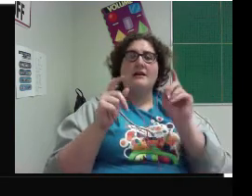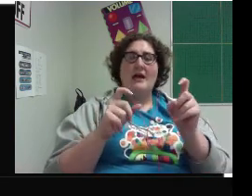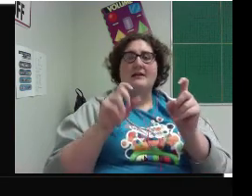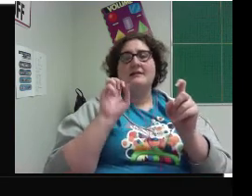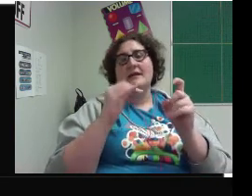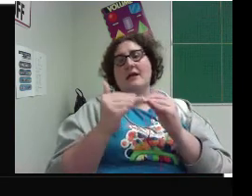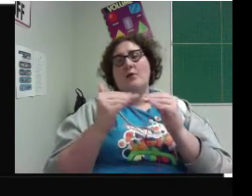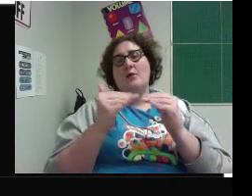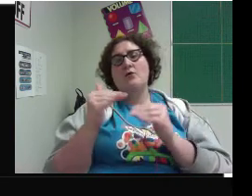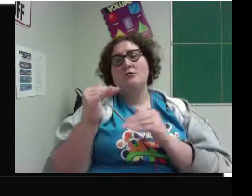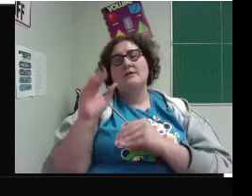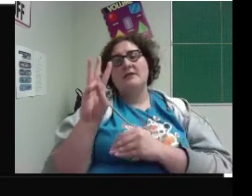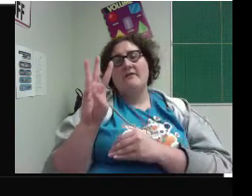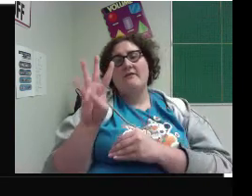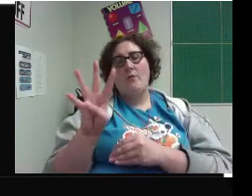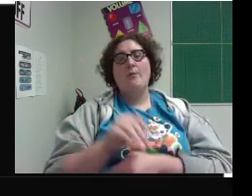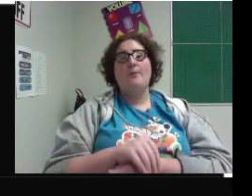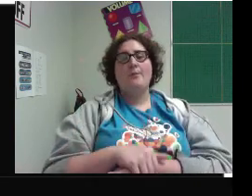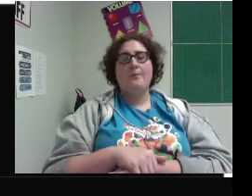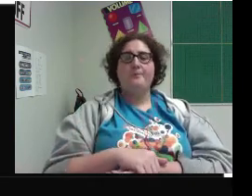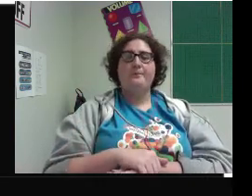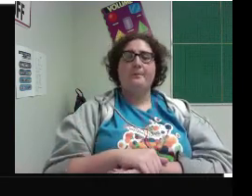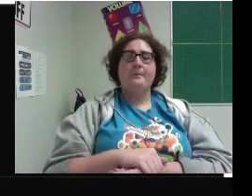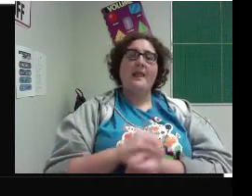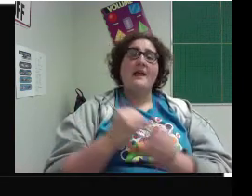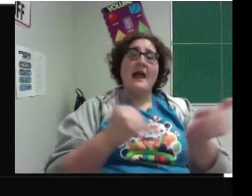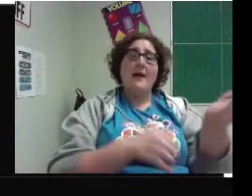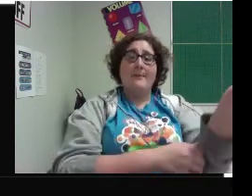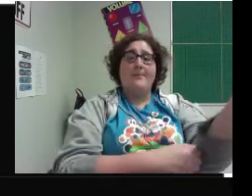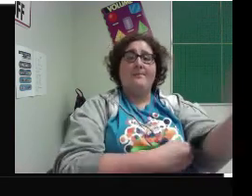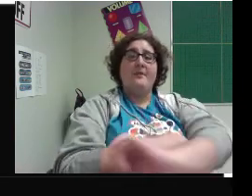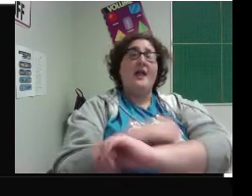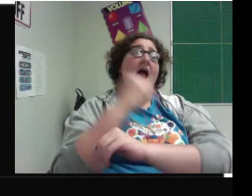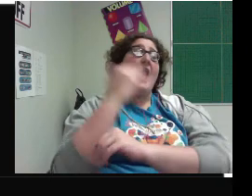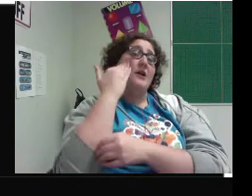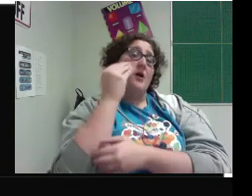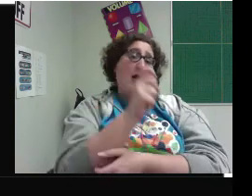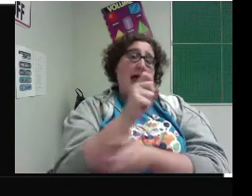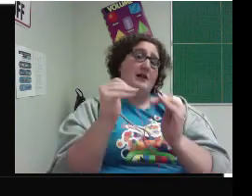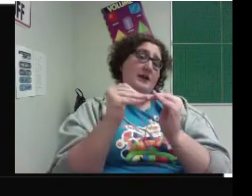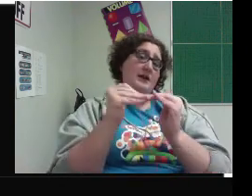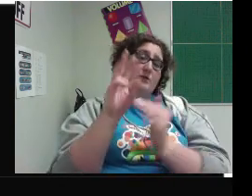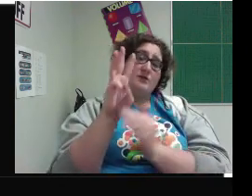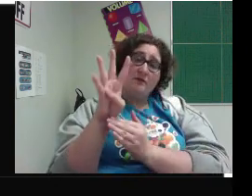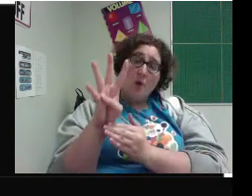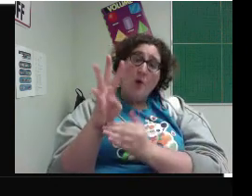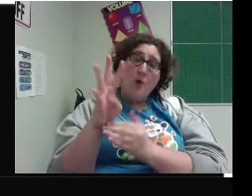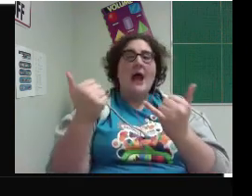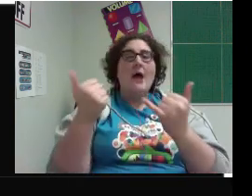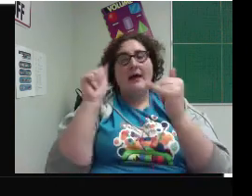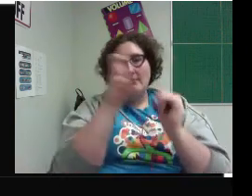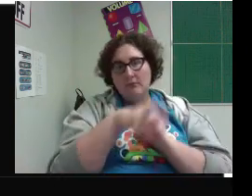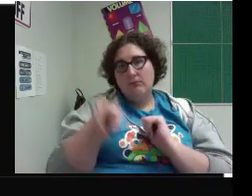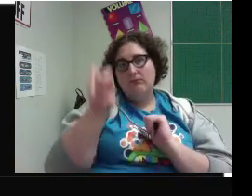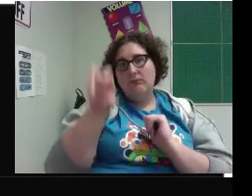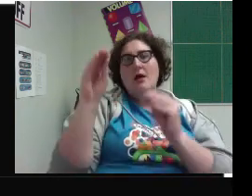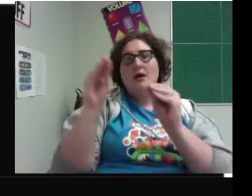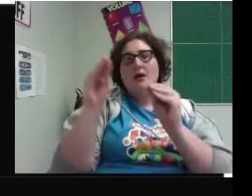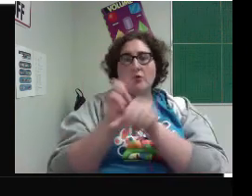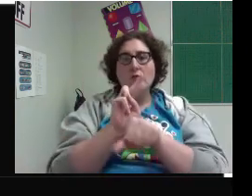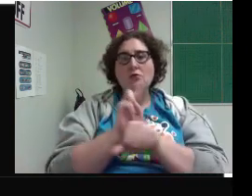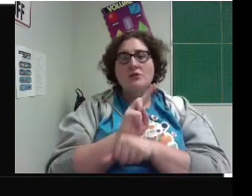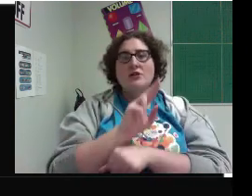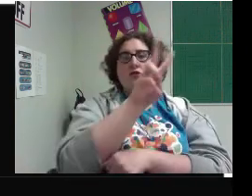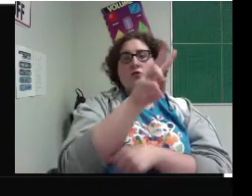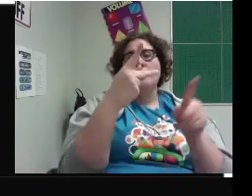x equals 64. Okay, now knowing that x is 64, I'm going to plug this back in and take 2